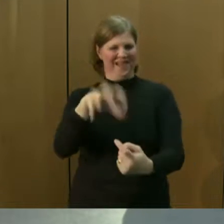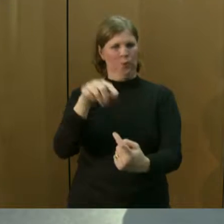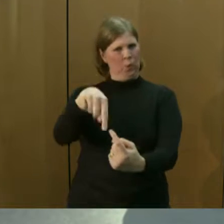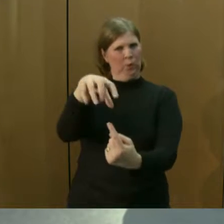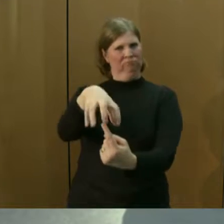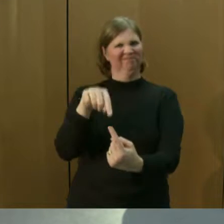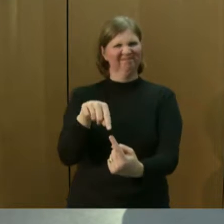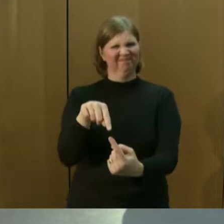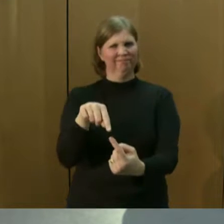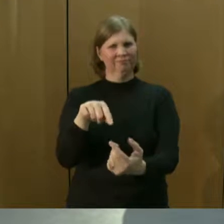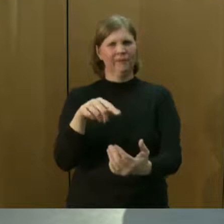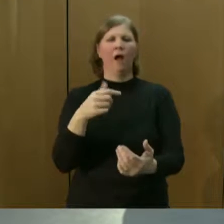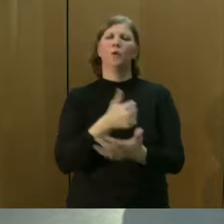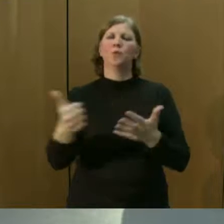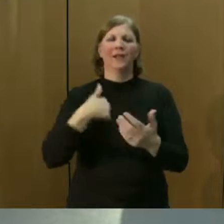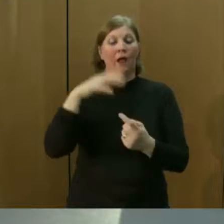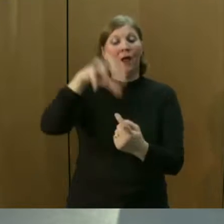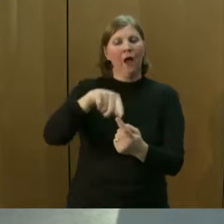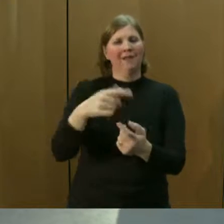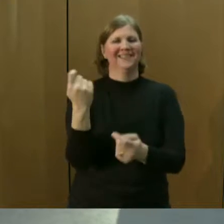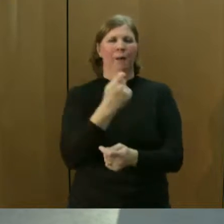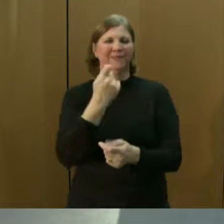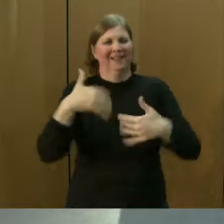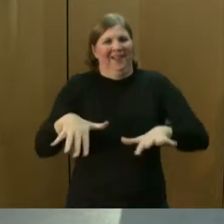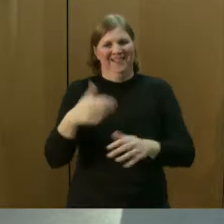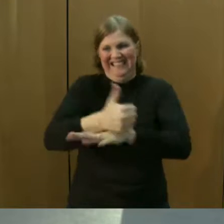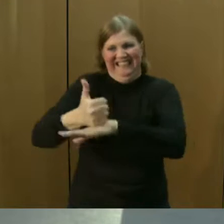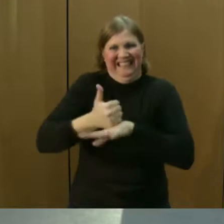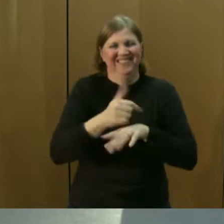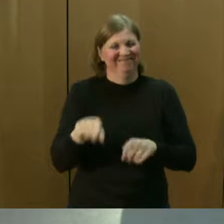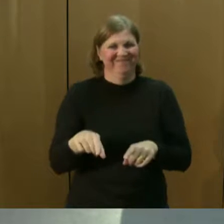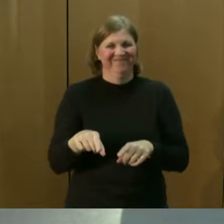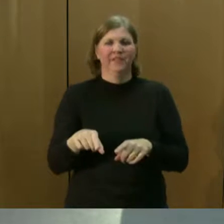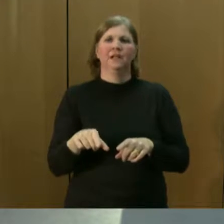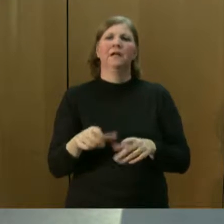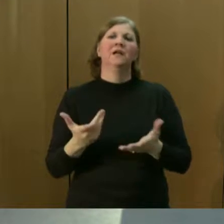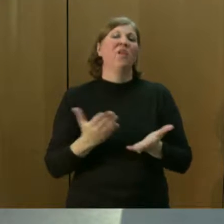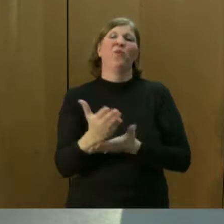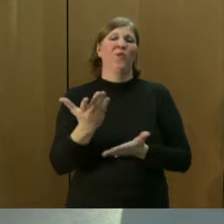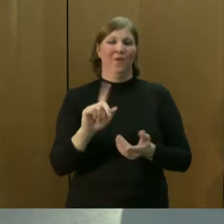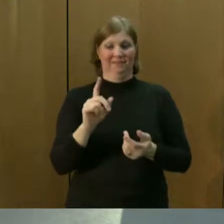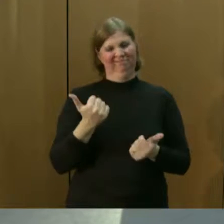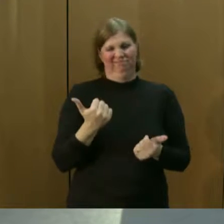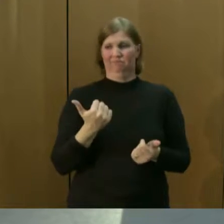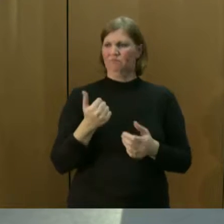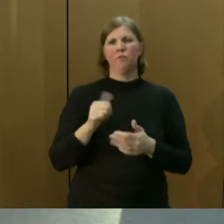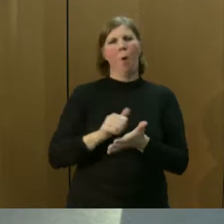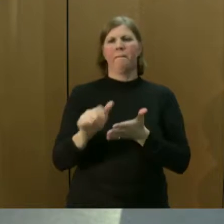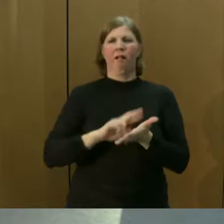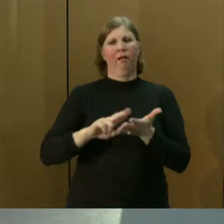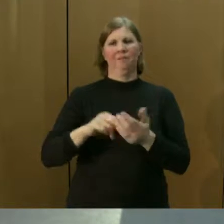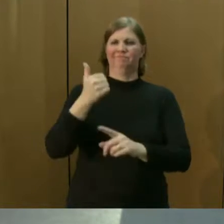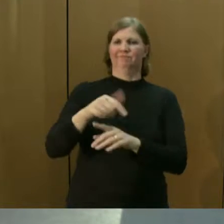the International Festival is still using most of the traditional year-round theatres in the city. The Fringe has had to adapt